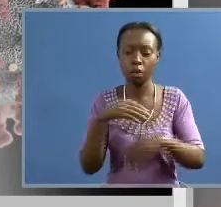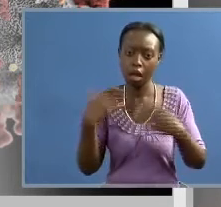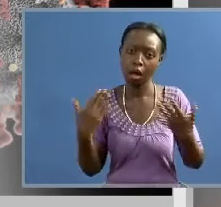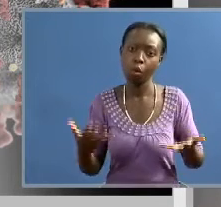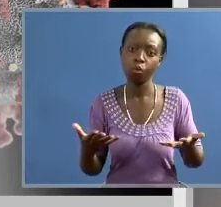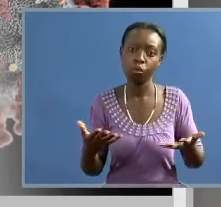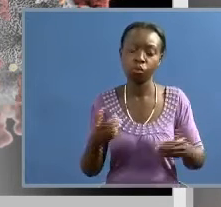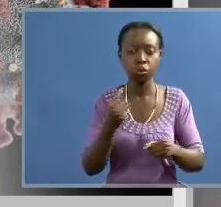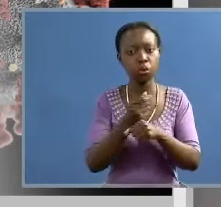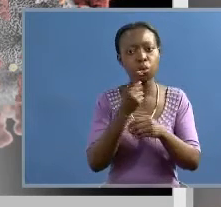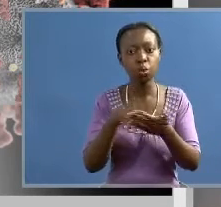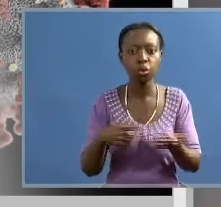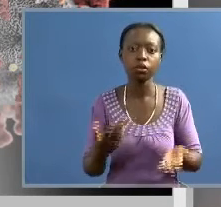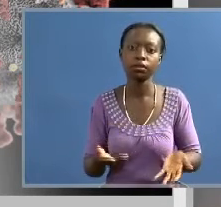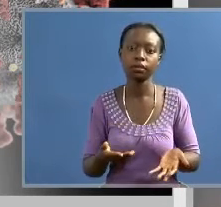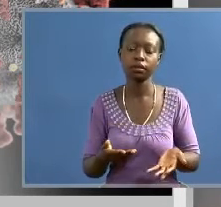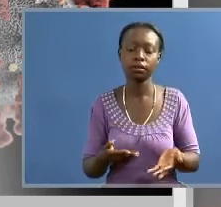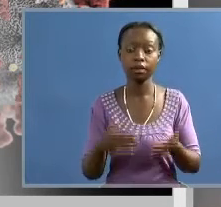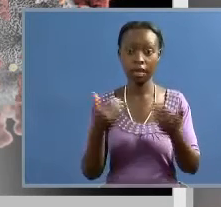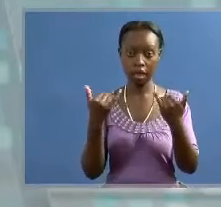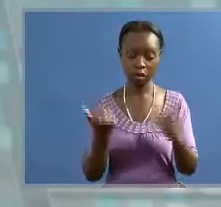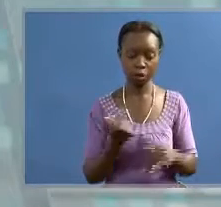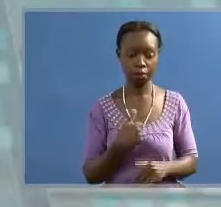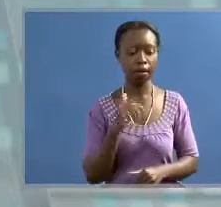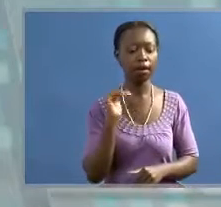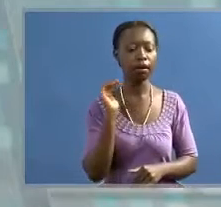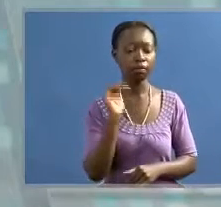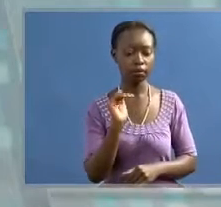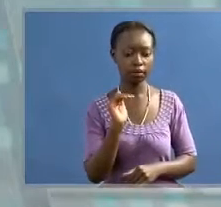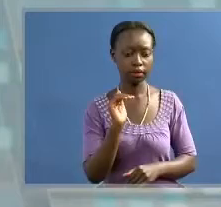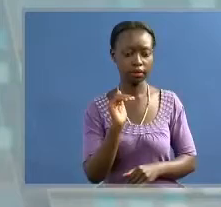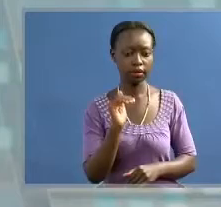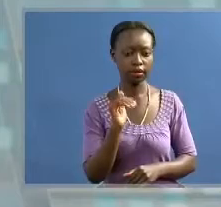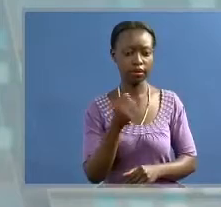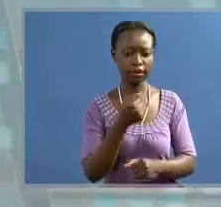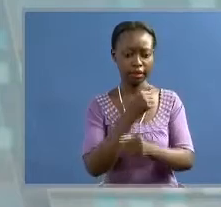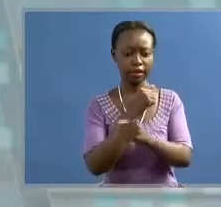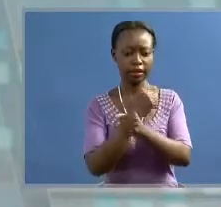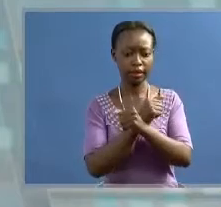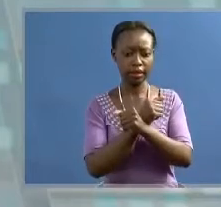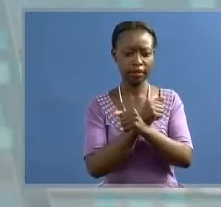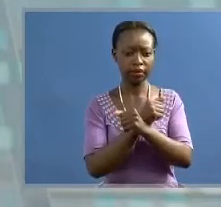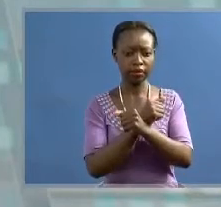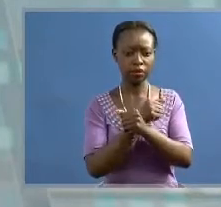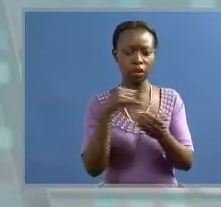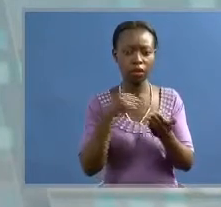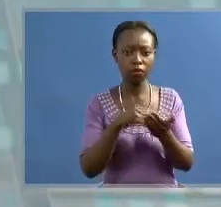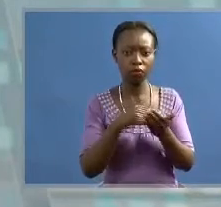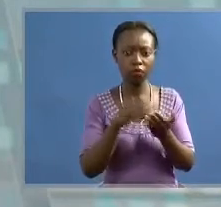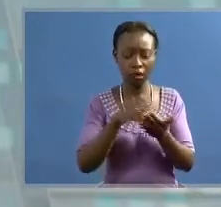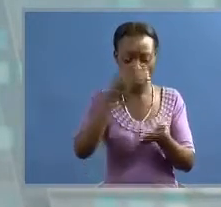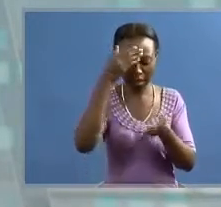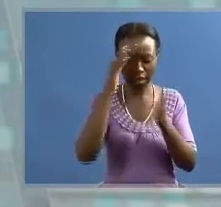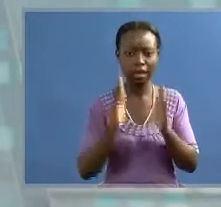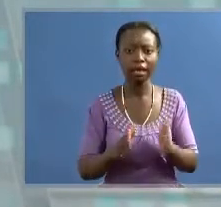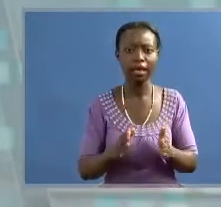further. Yes. Right. Let me ask, is it safe to bring the students in Wuhan into Kenya?